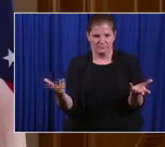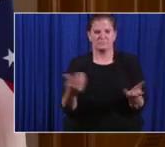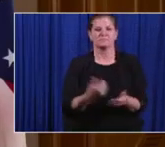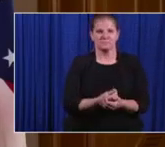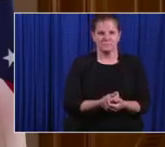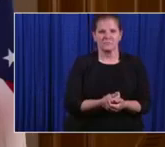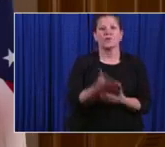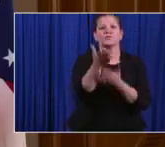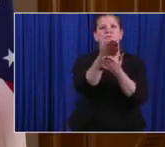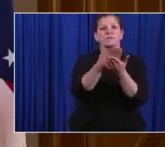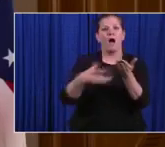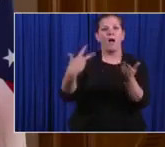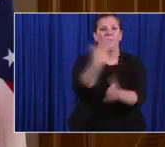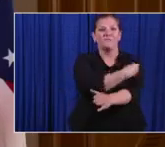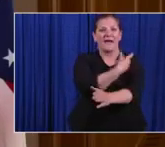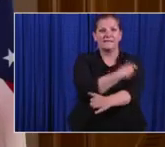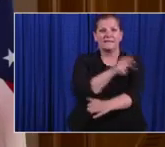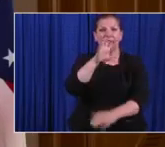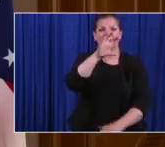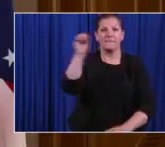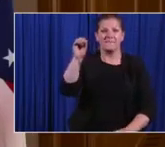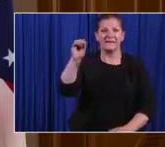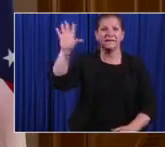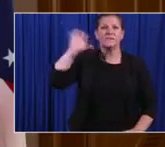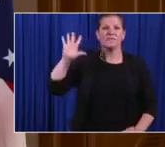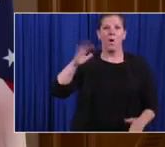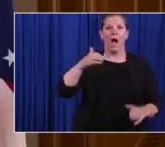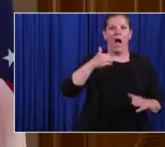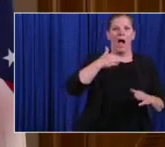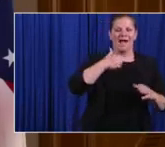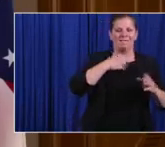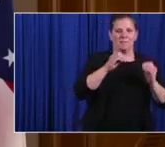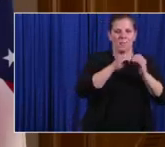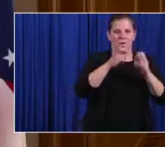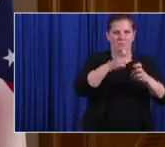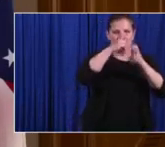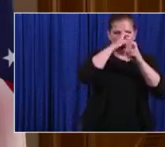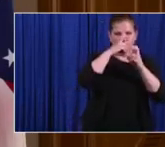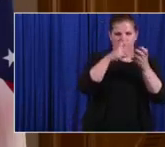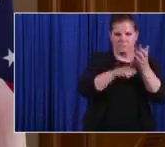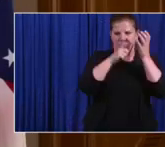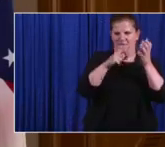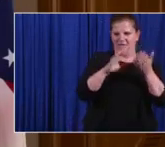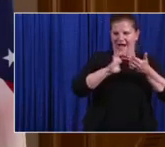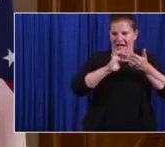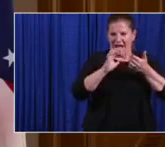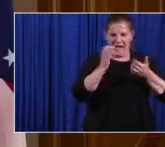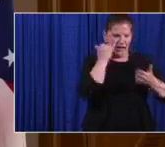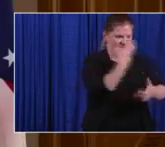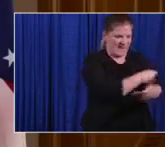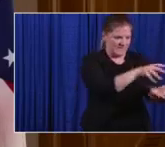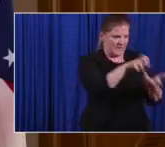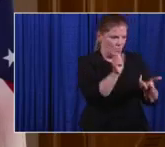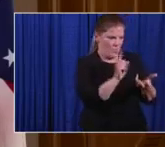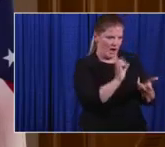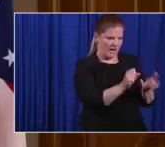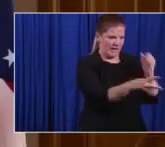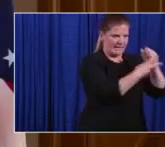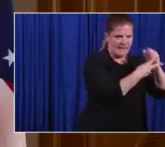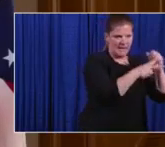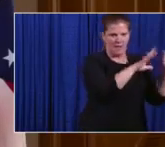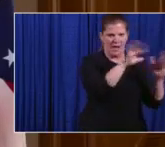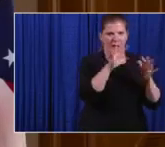some of the guidelines from the initial approvals, making it easier to store the vaccine in the office. As many of